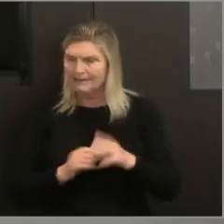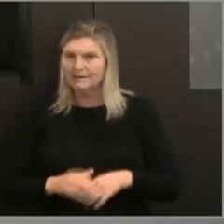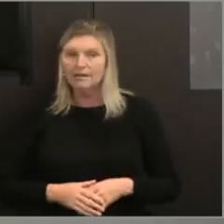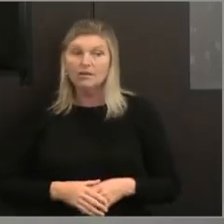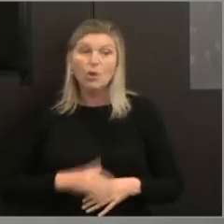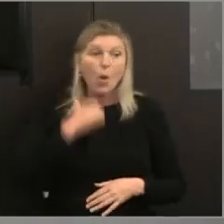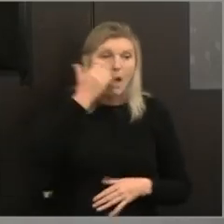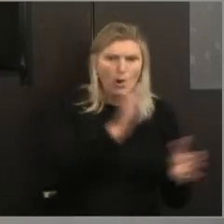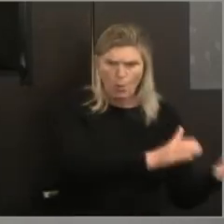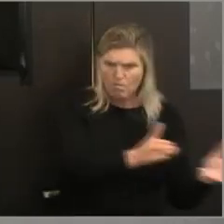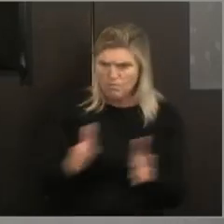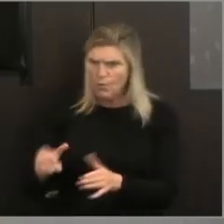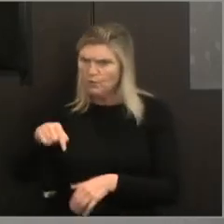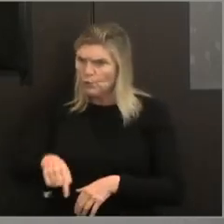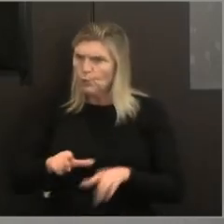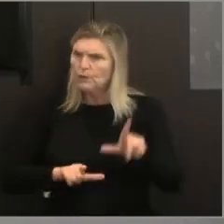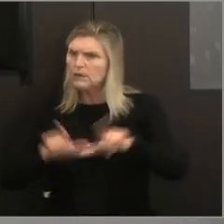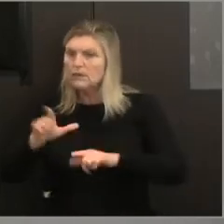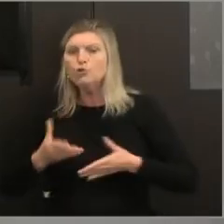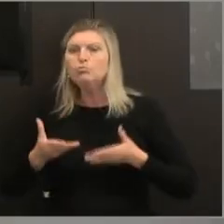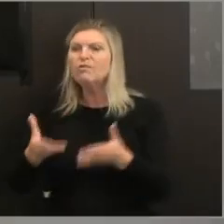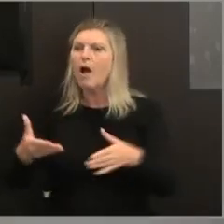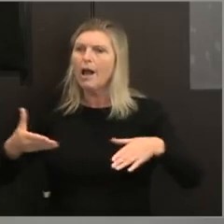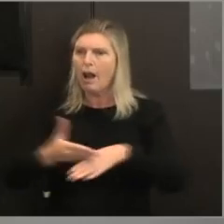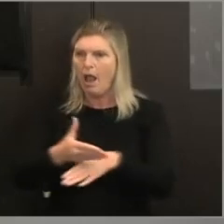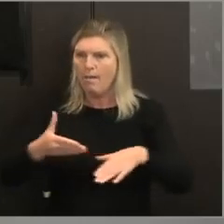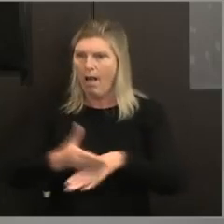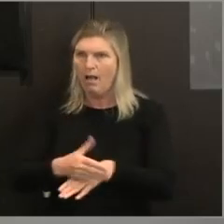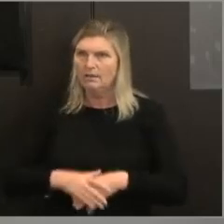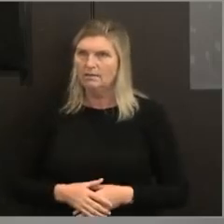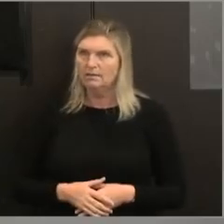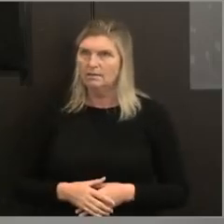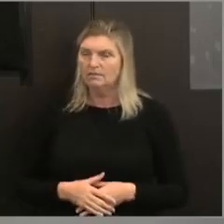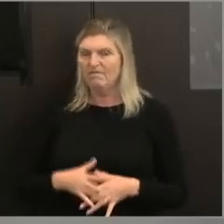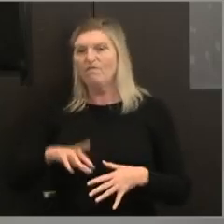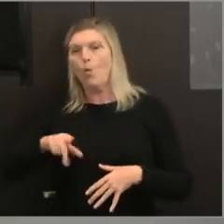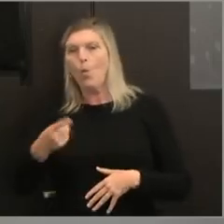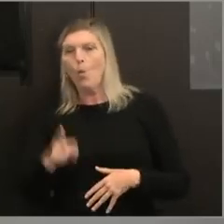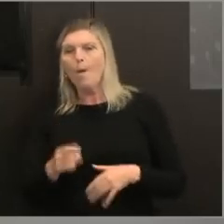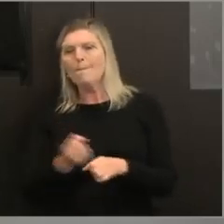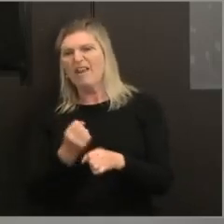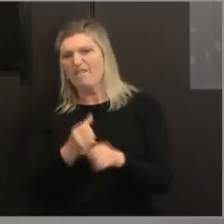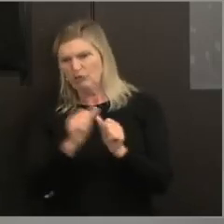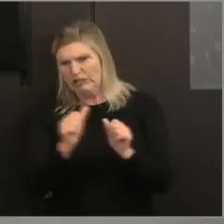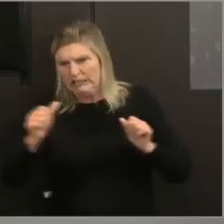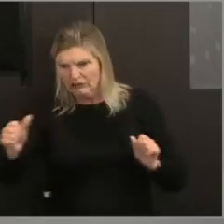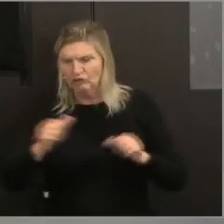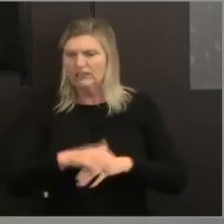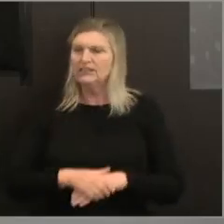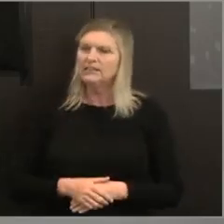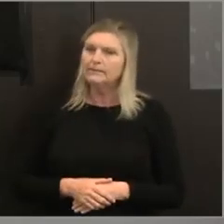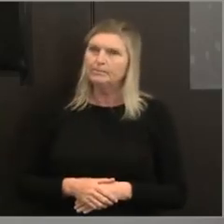the cities to provide labour in the burgeoning manufacturing industries. And